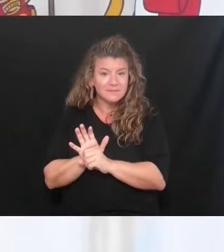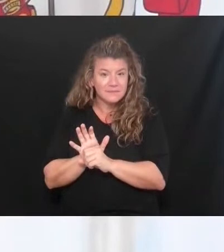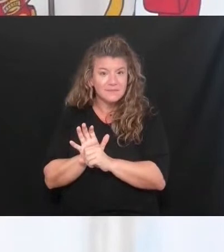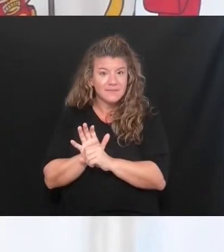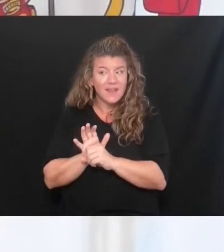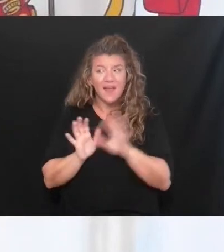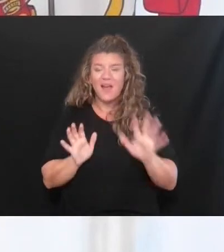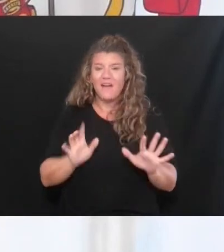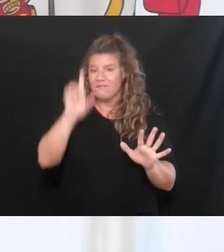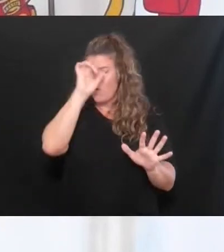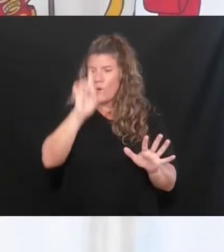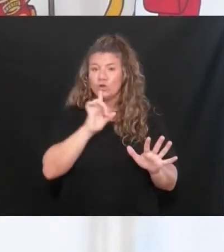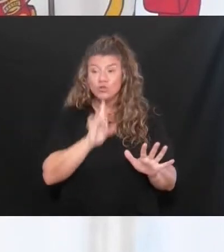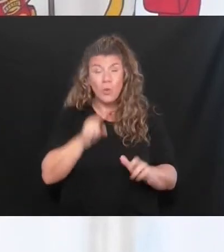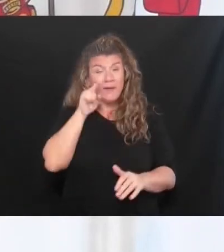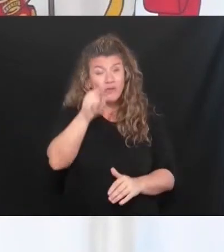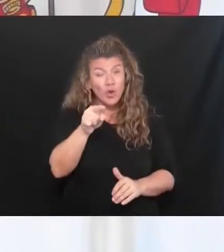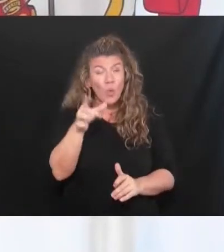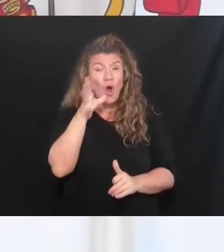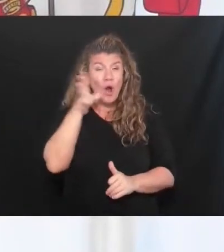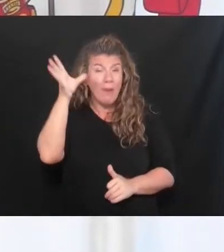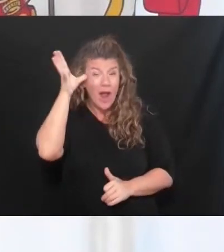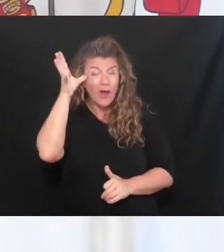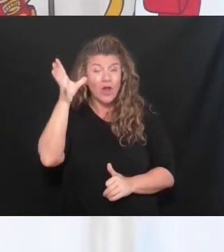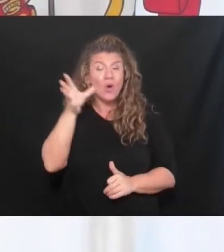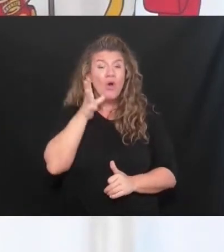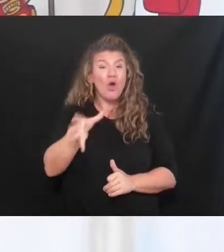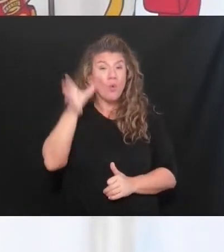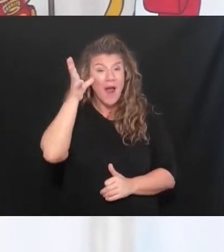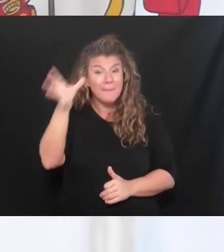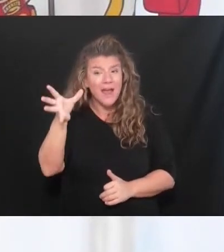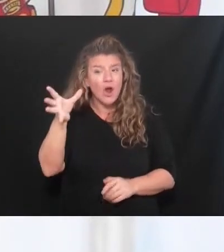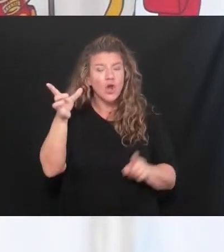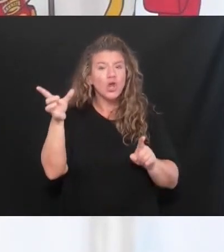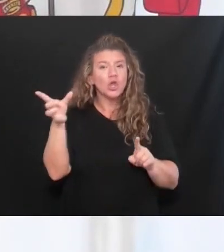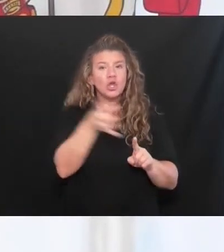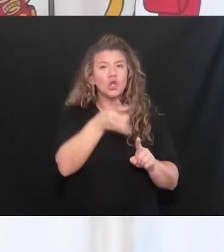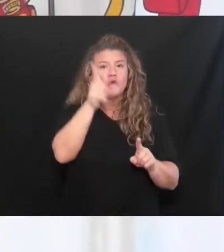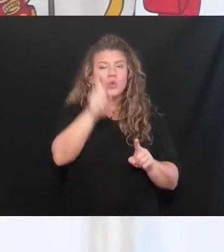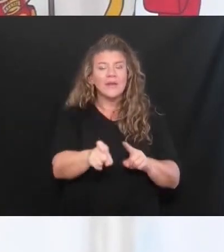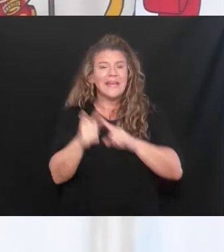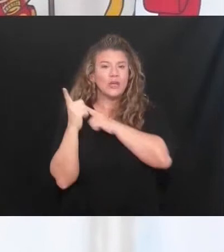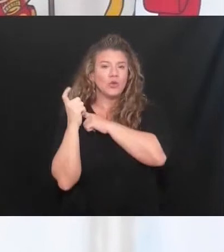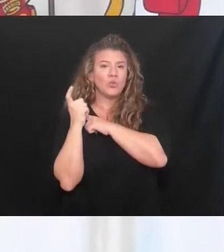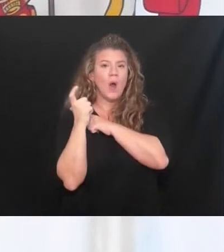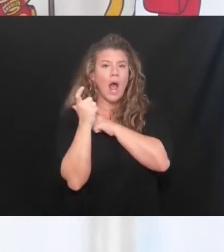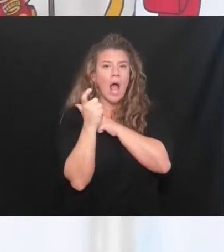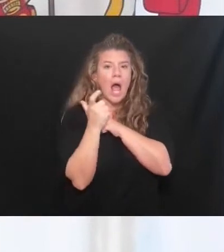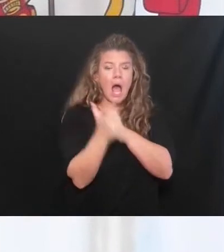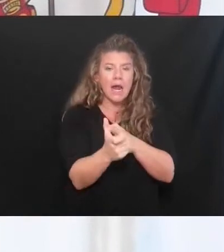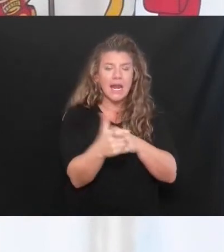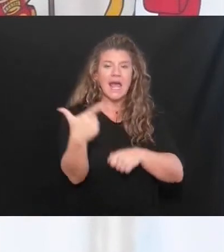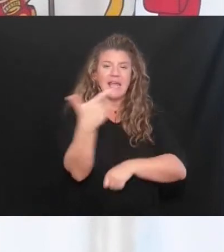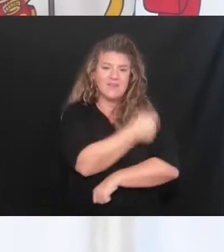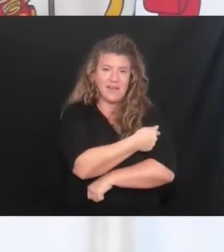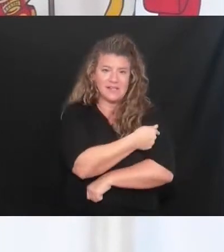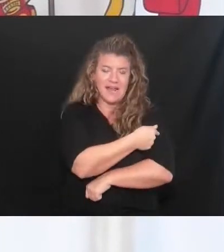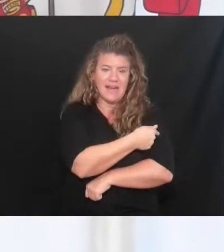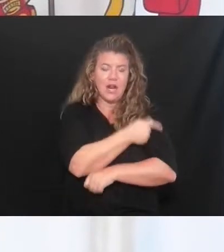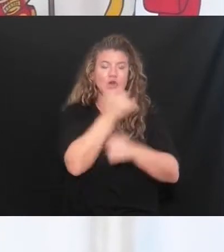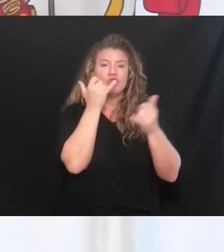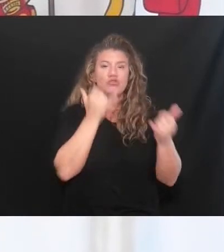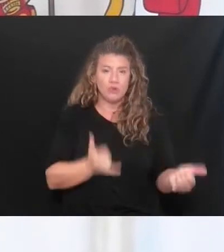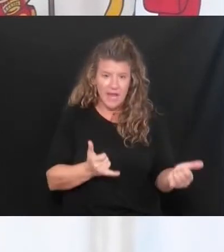Absolutely, if you are a parent or a grandparent, you need to run to the fire and get vaccinated